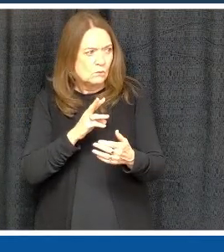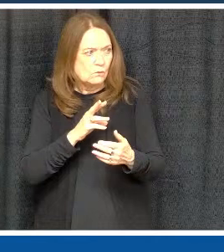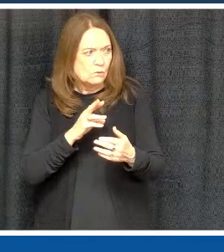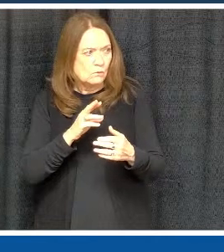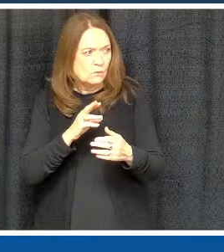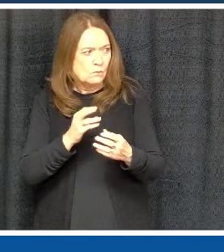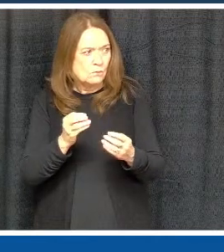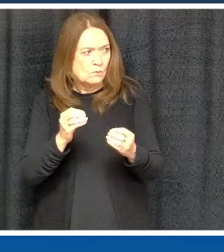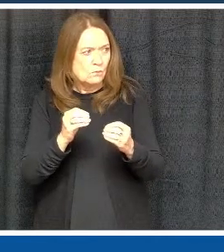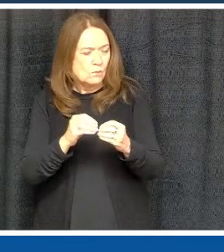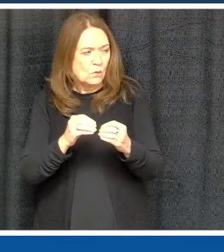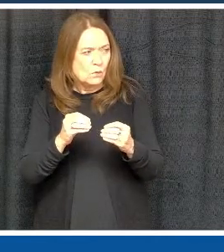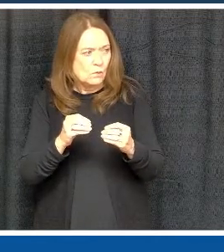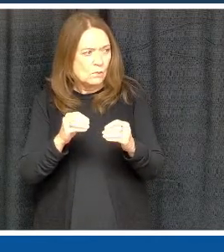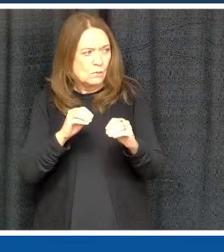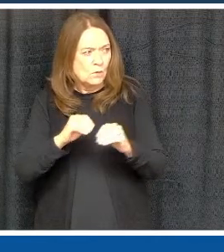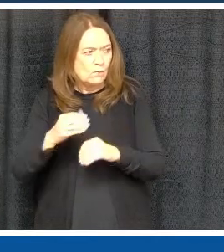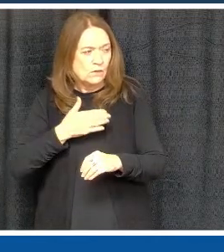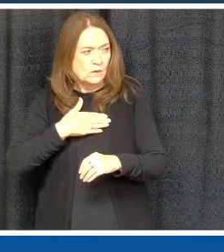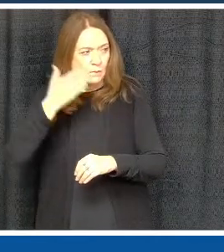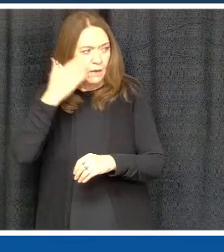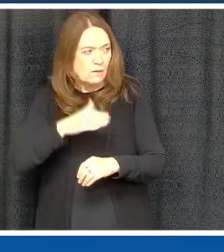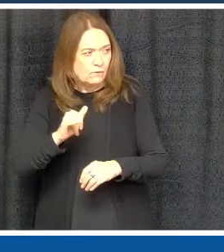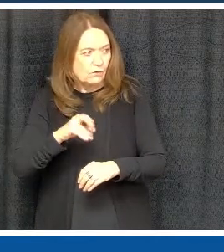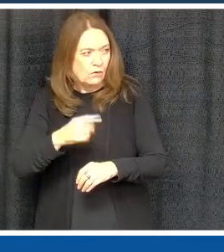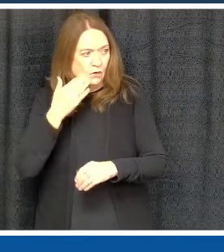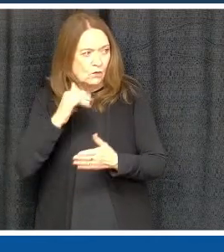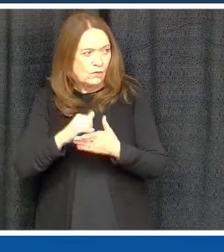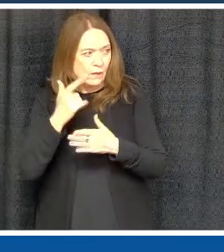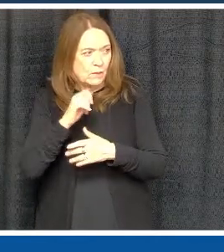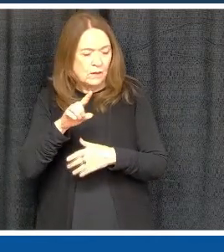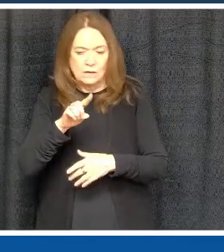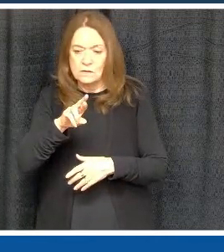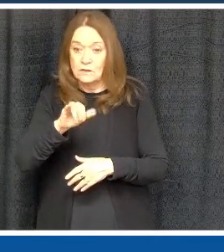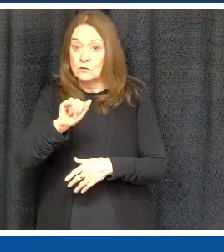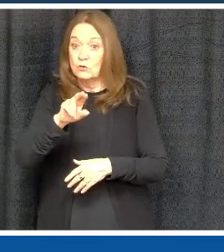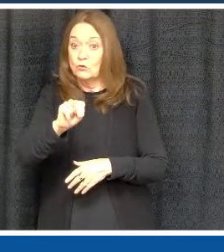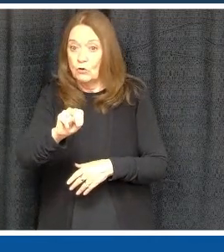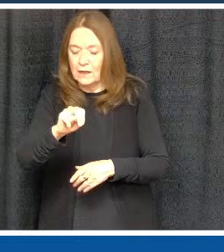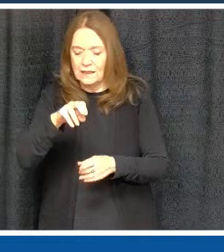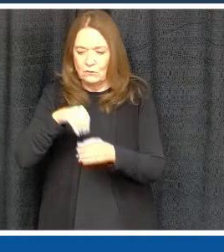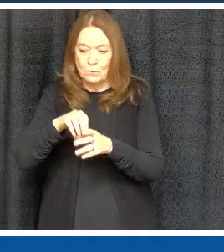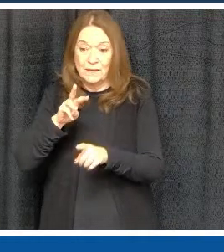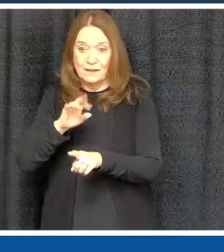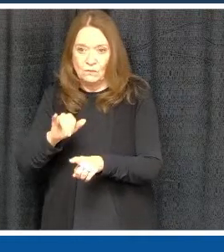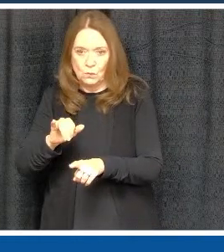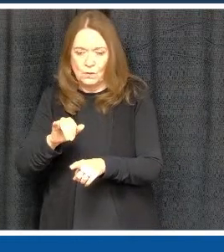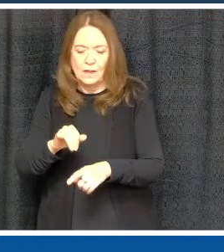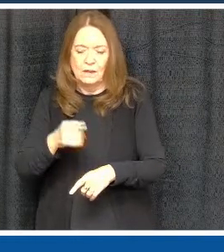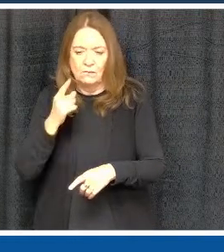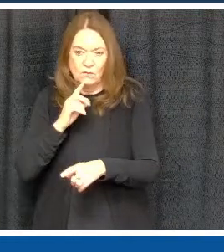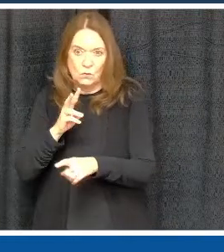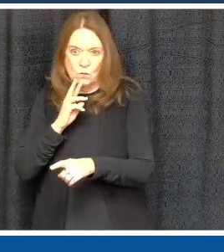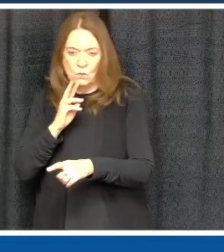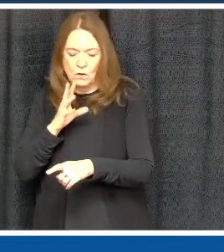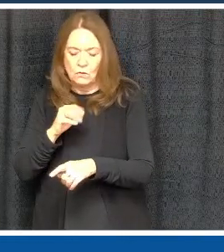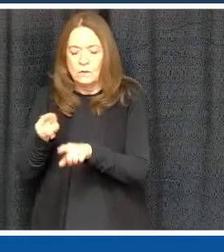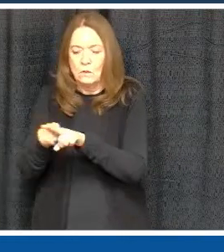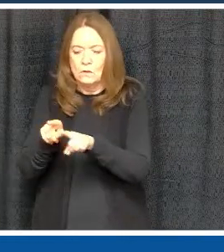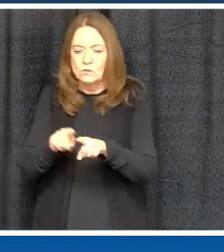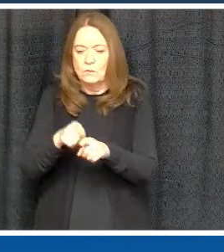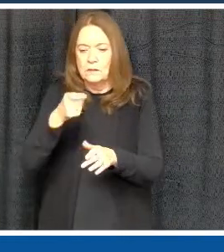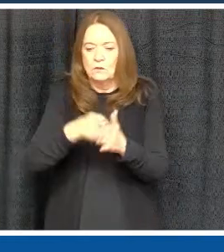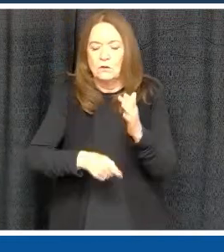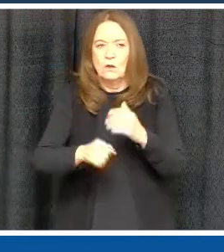move into my front yard. I know that because there's a drain that would be in the way for that. Sure. And there would also be the